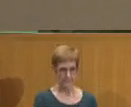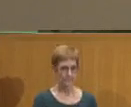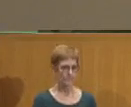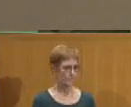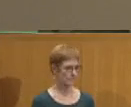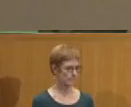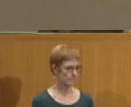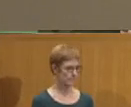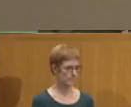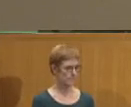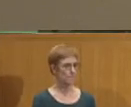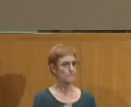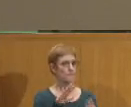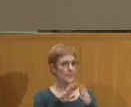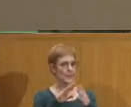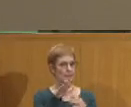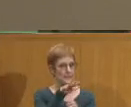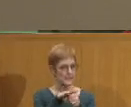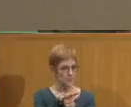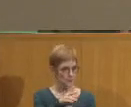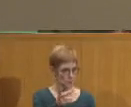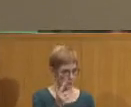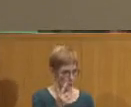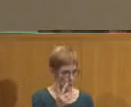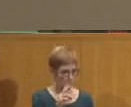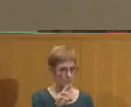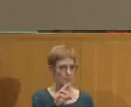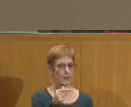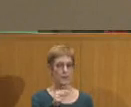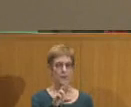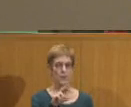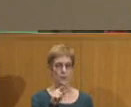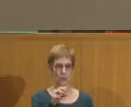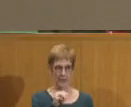Large, Julie Eiselt, elected